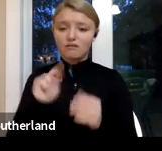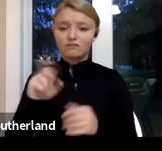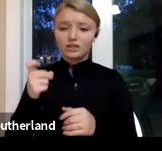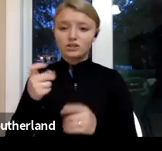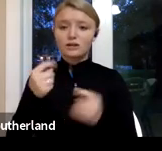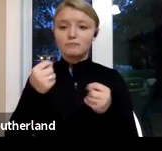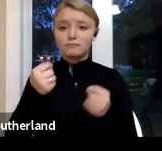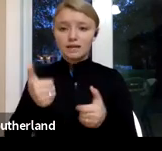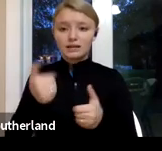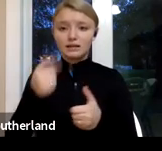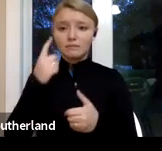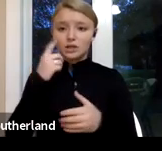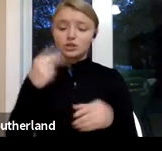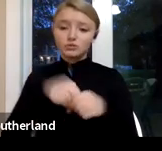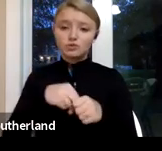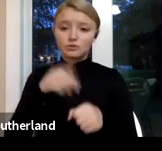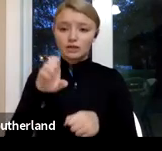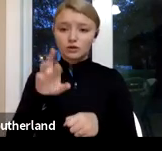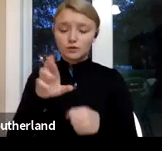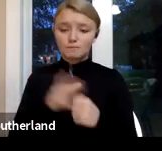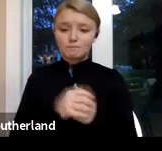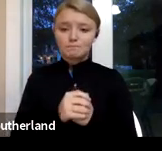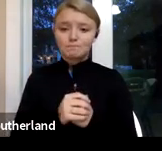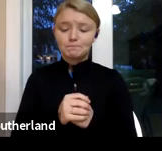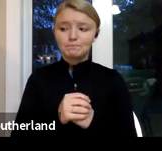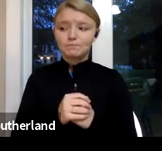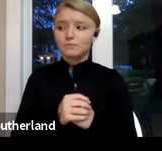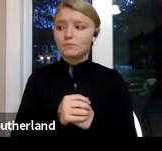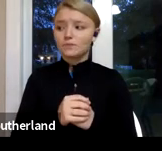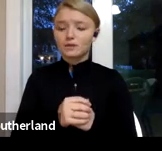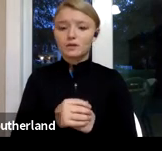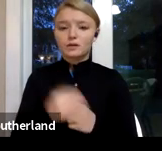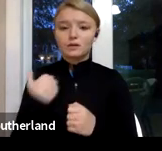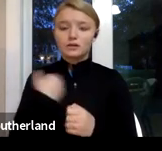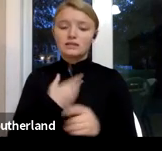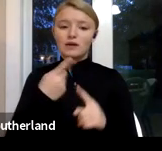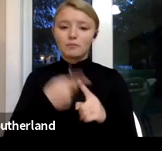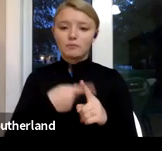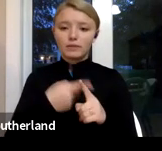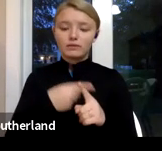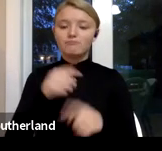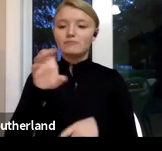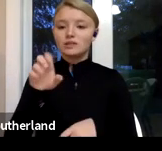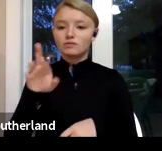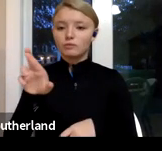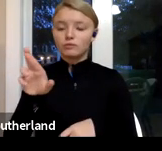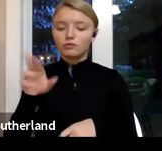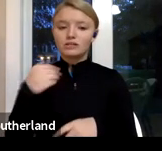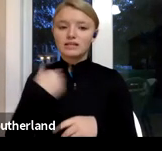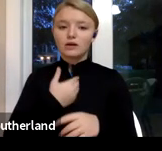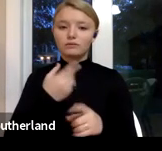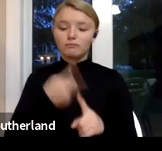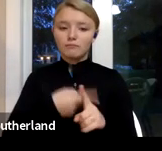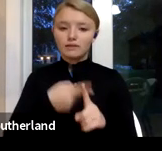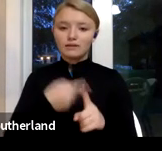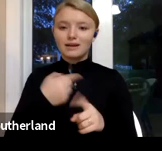Essential Rewards, which is our monthly auto, well, monthly every month kit. I call it Christmas every